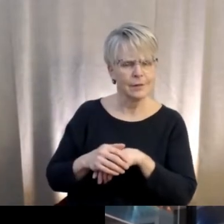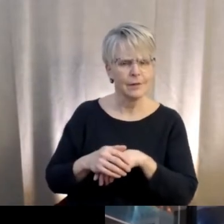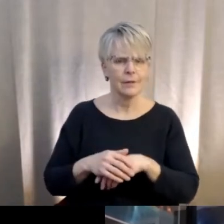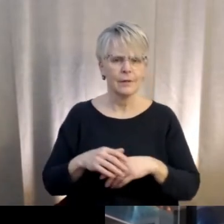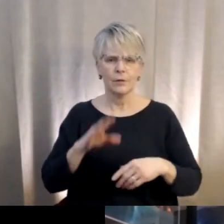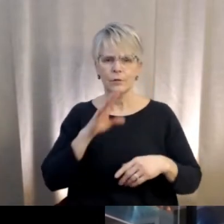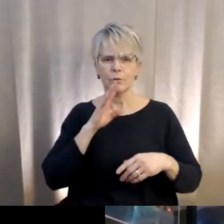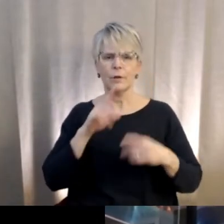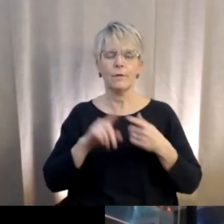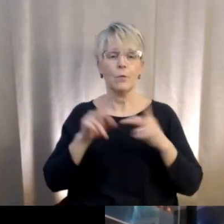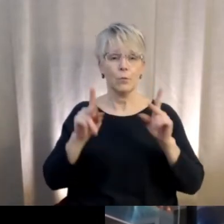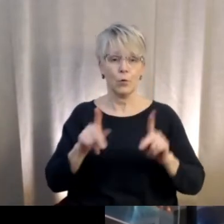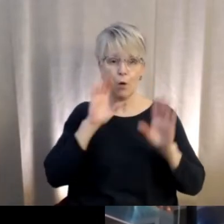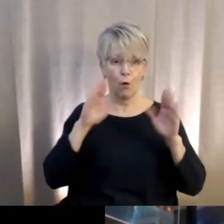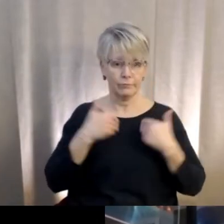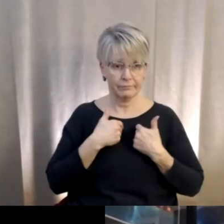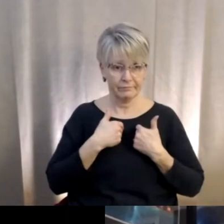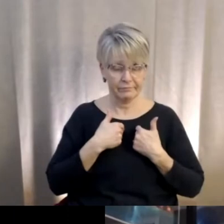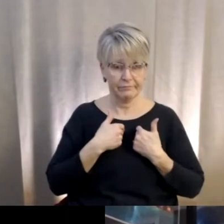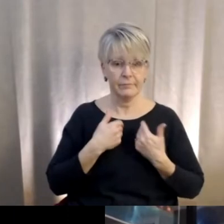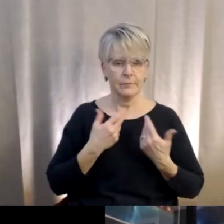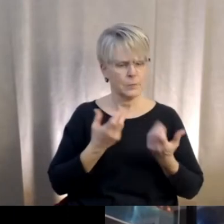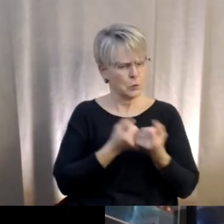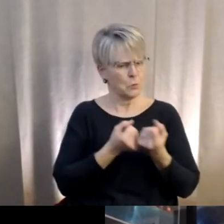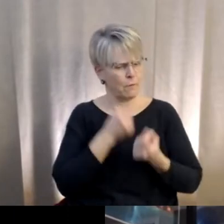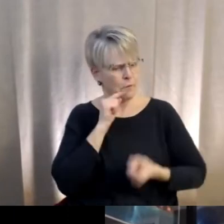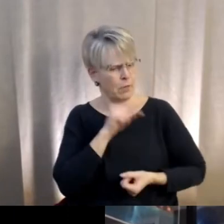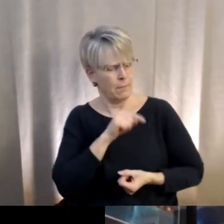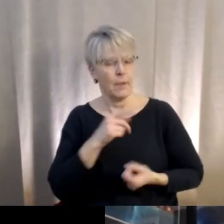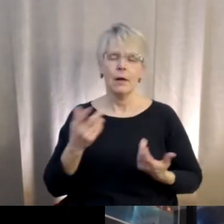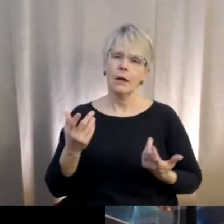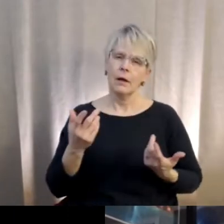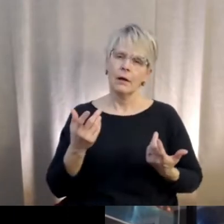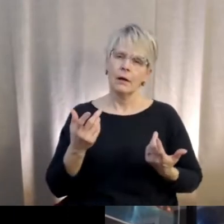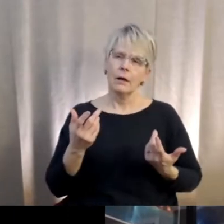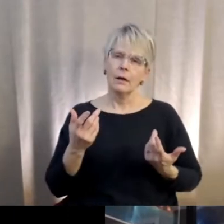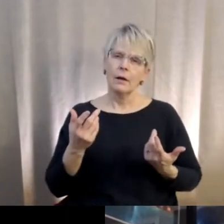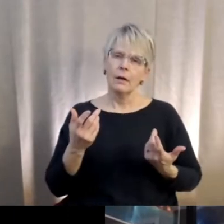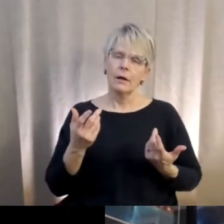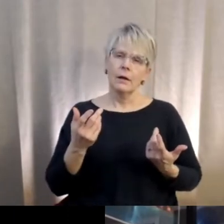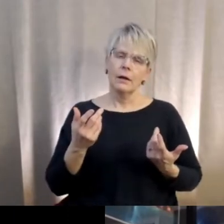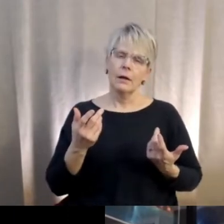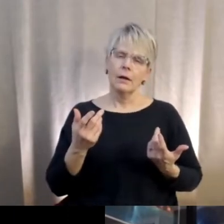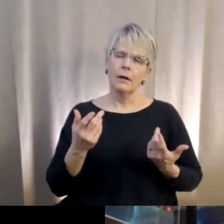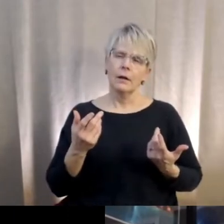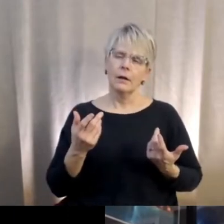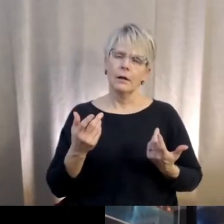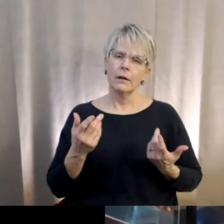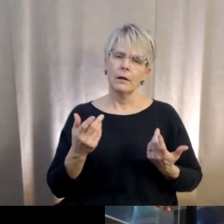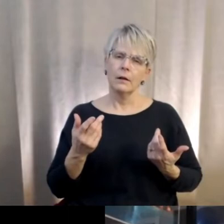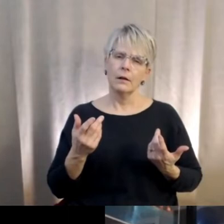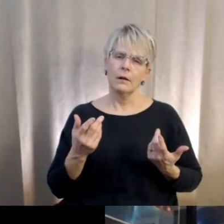for an autistic person. What are some of the tasks that